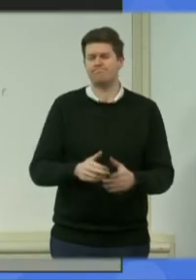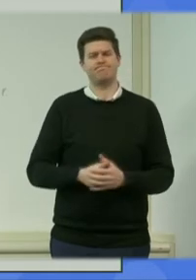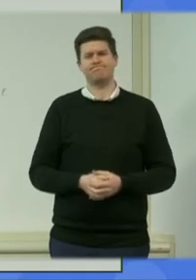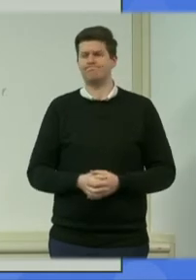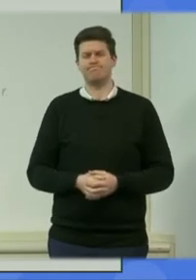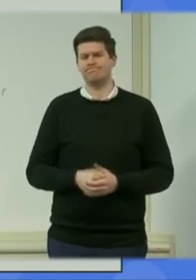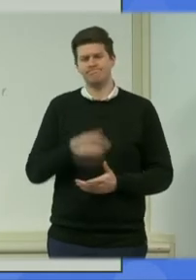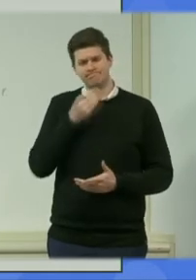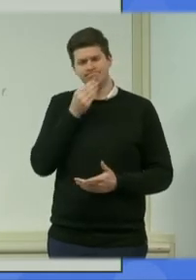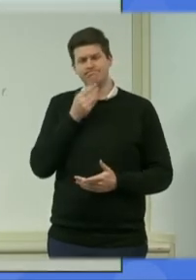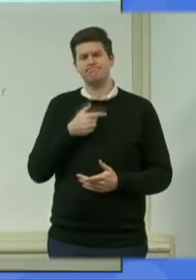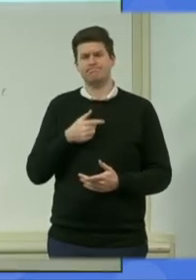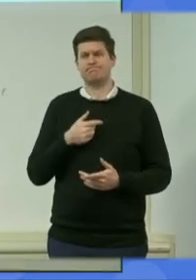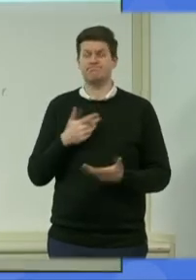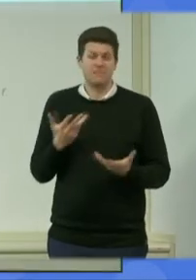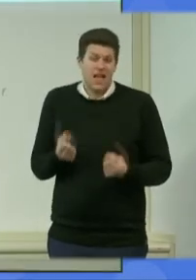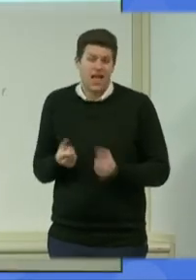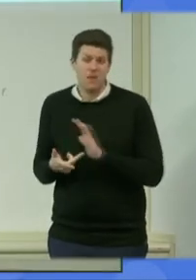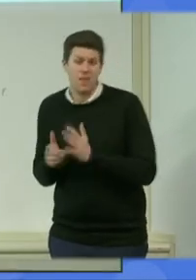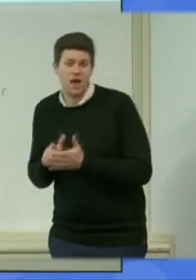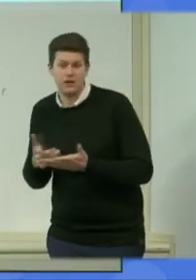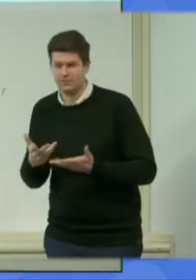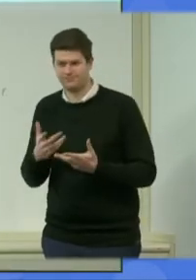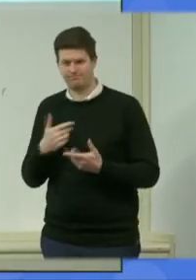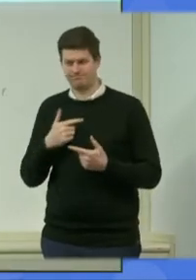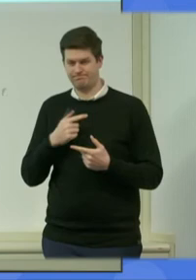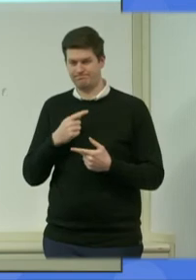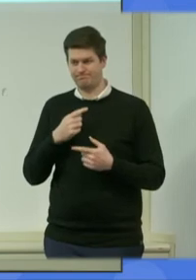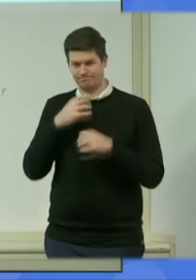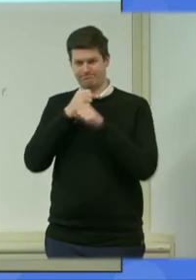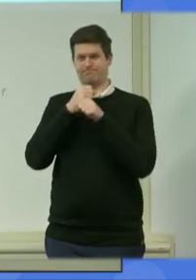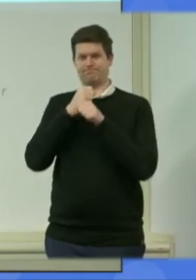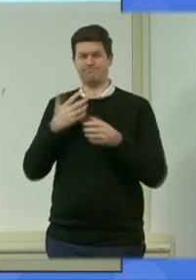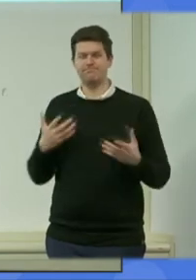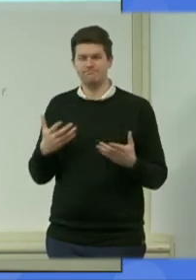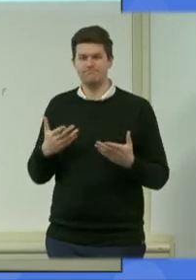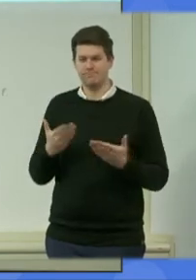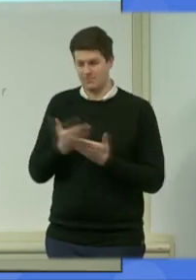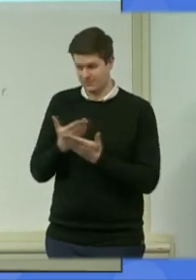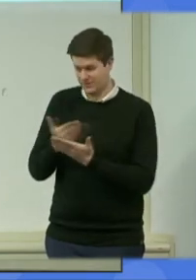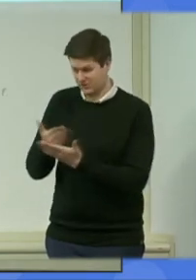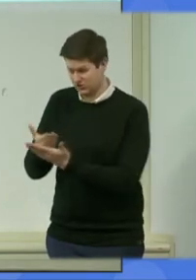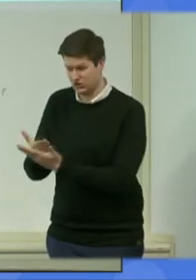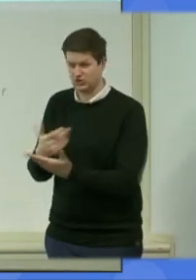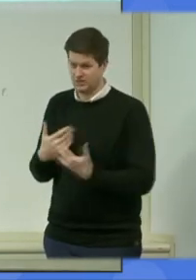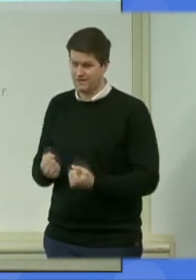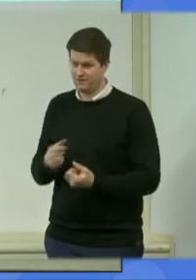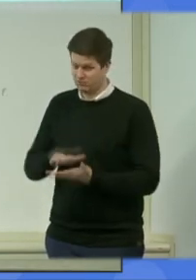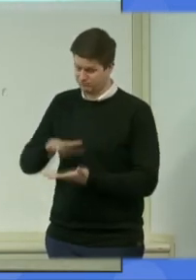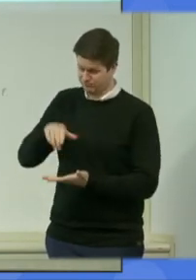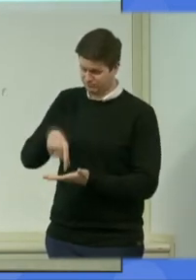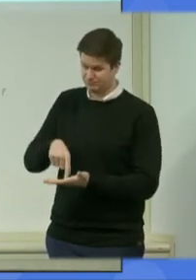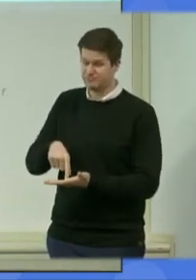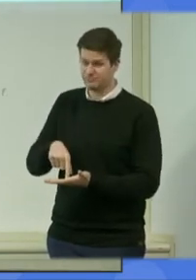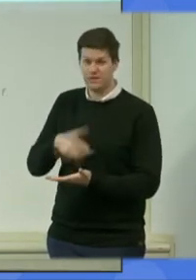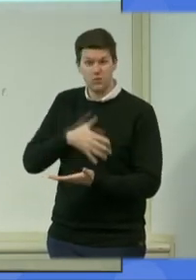is for the tax system, although I do have one. It's 700 pages long and in very small font. So anyone wants it, I've got it for